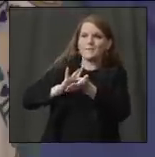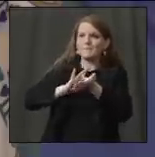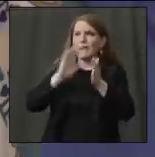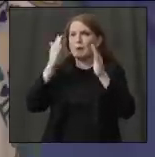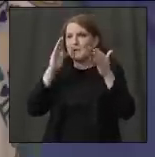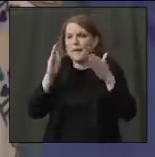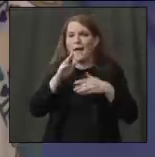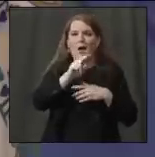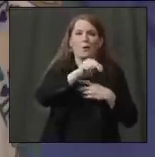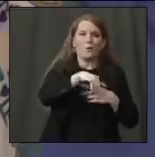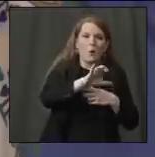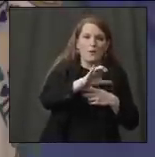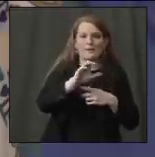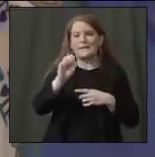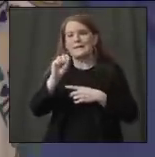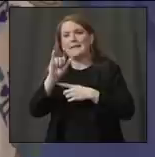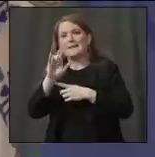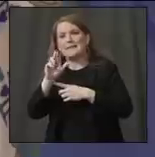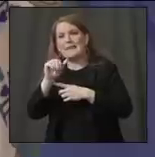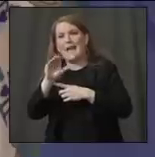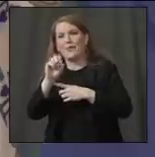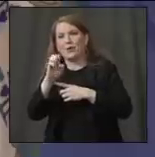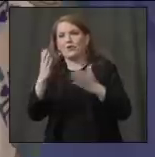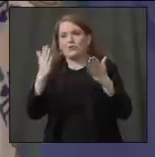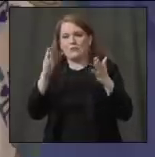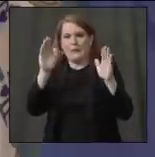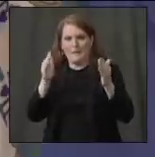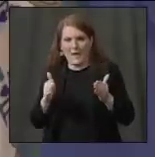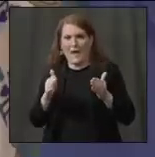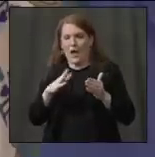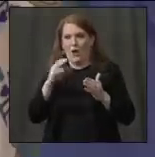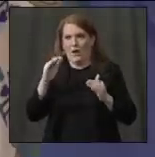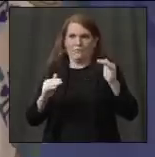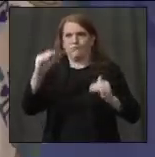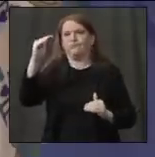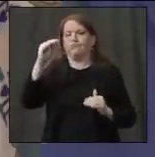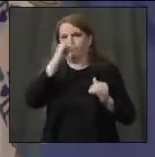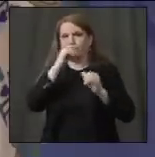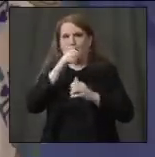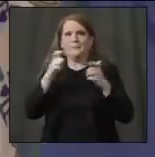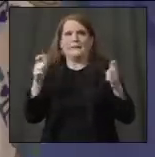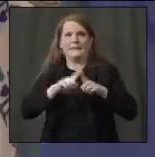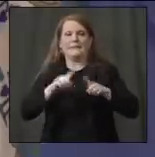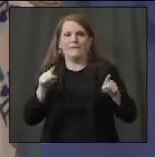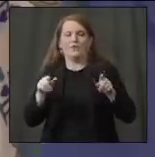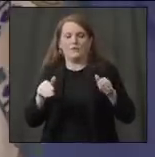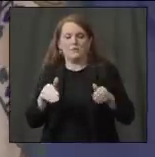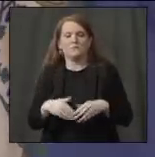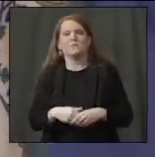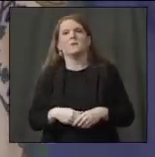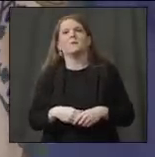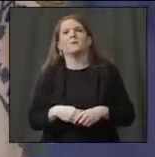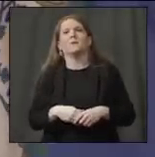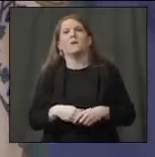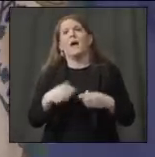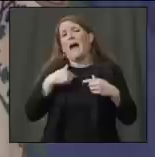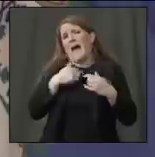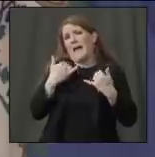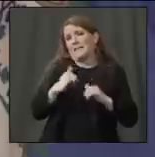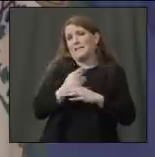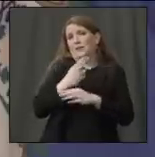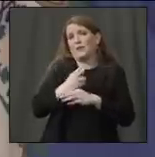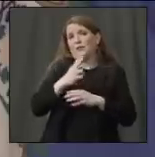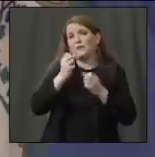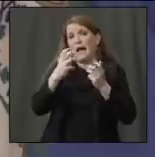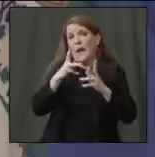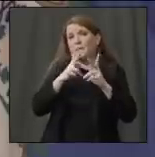found an enormous difference. I still tend to look at hospitalizations for me right now as a key metric. I think that trend